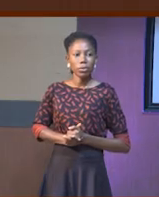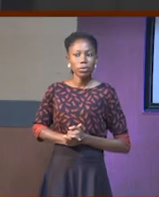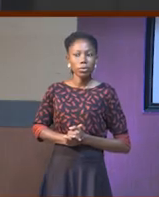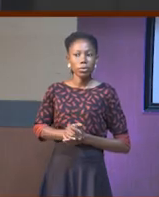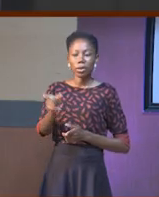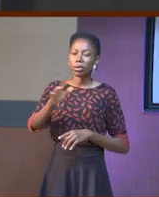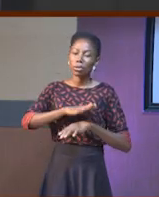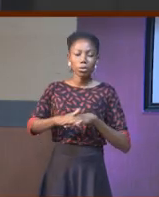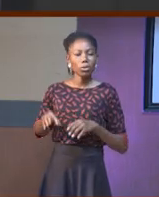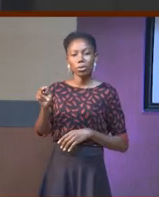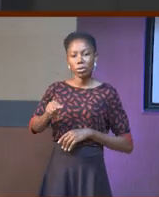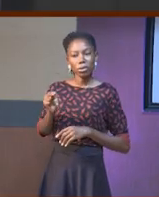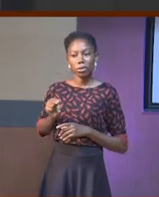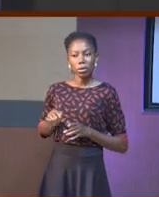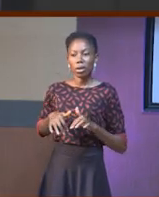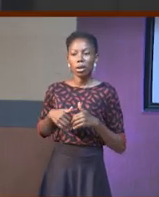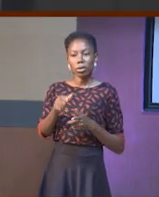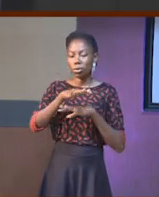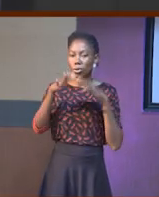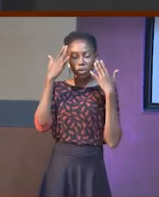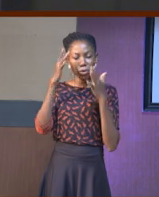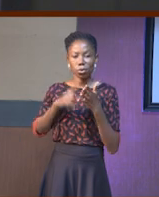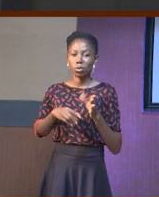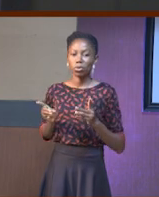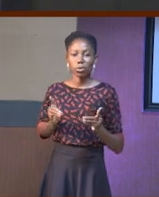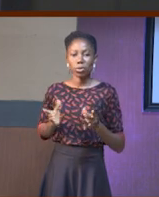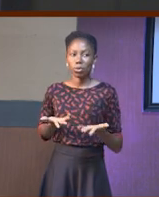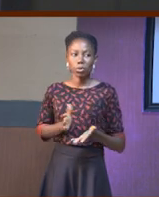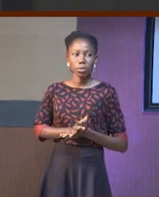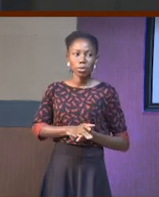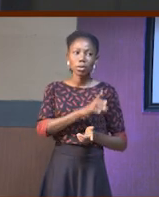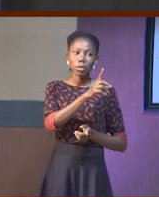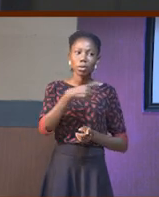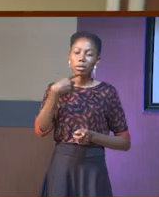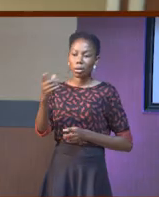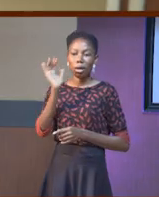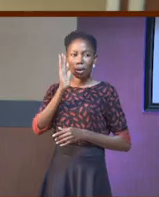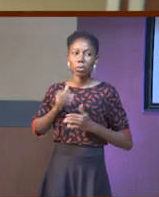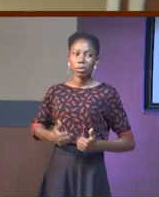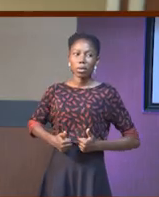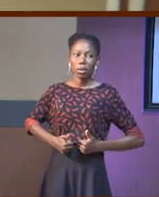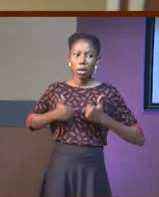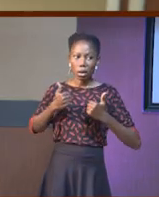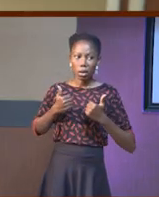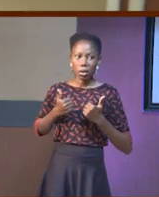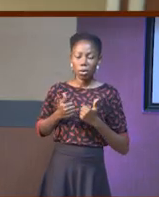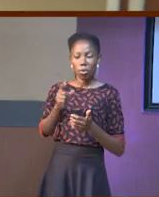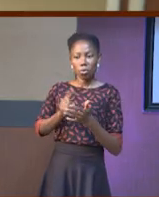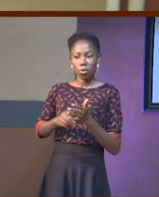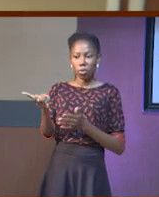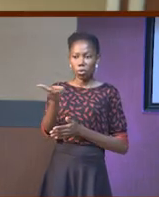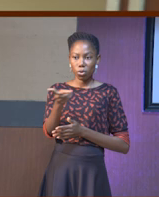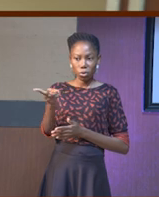I don't deserve this thing you're doing to me. I really do not deserve it. I don't. I'm still going to address what the two of you did